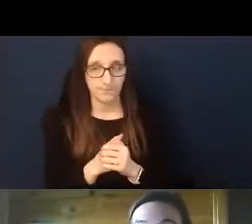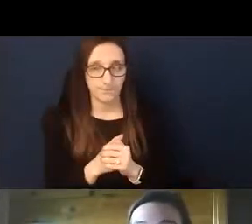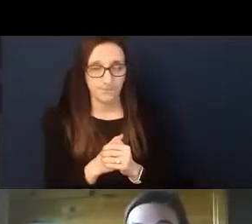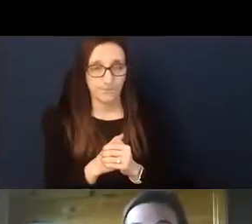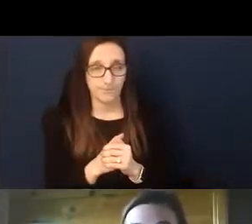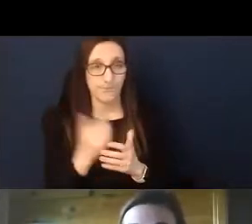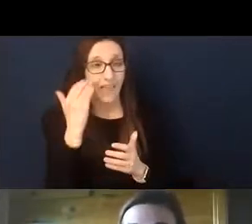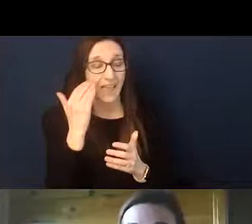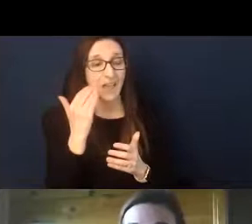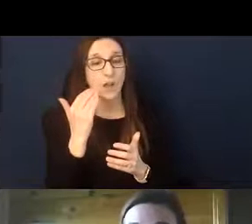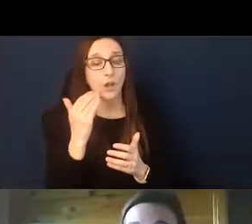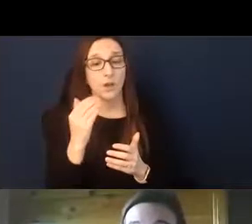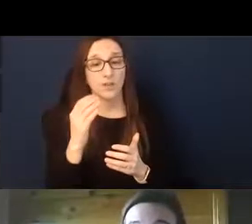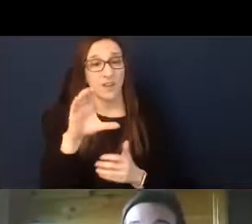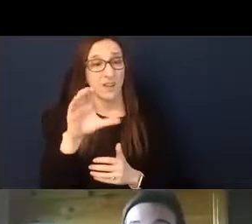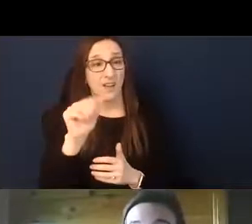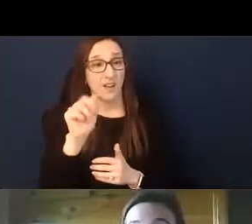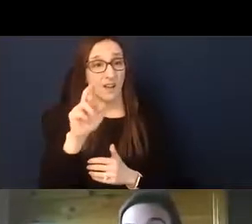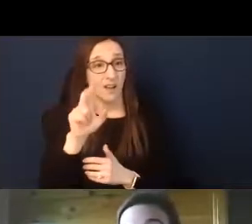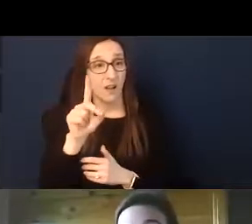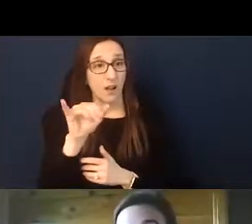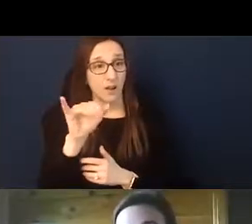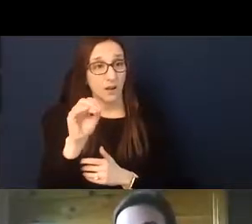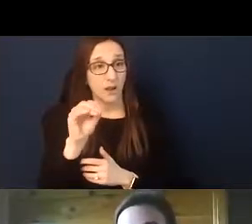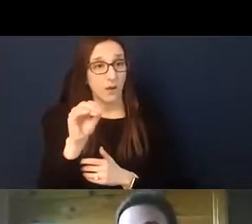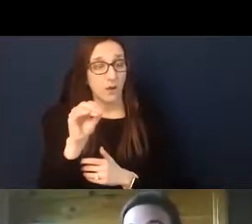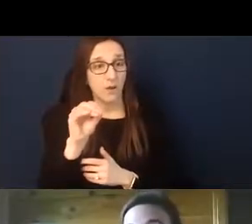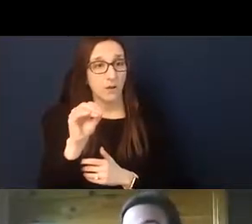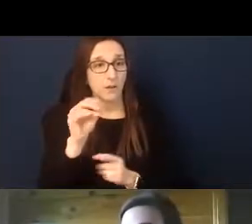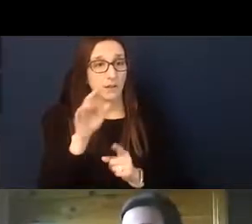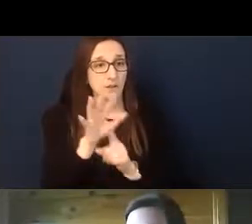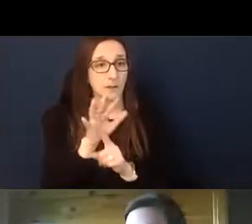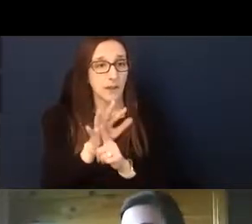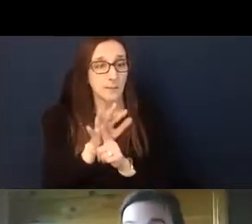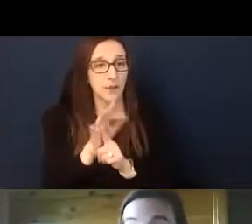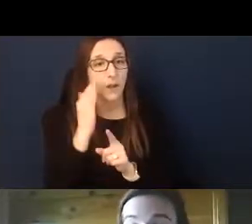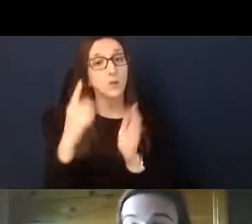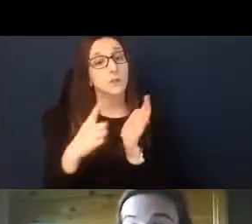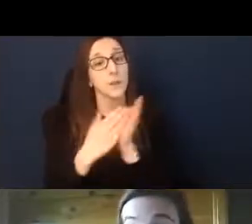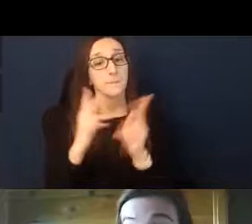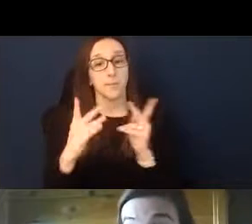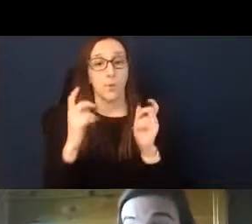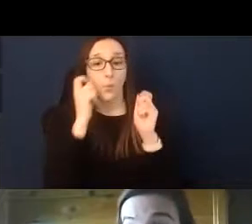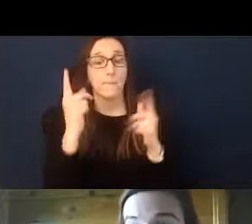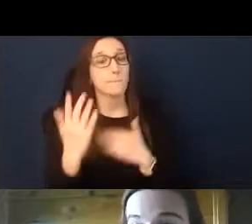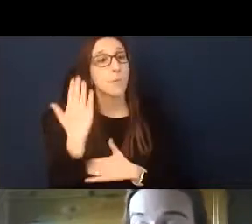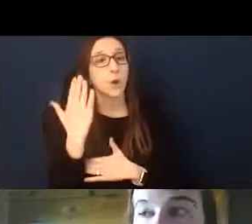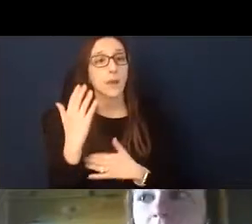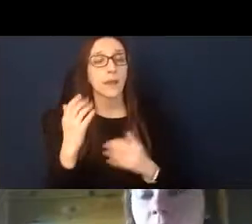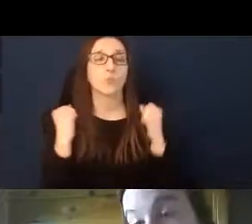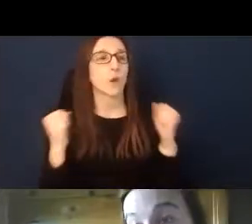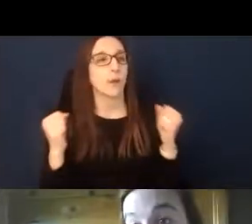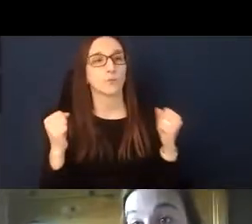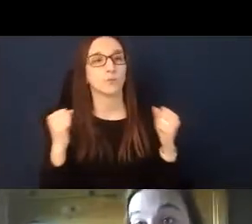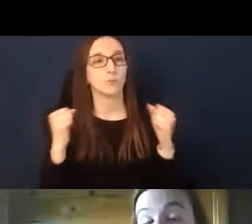I know like fasted cardio is very popular. I know some people like to wake up in the morning and just start their workout.